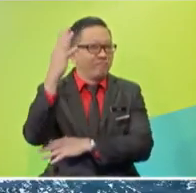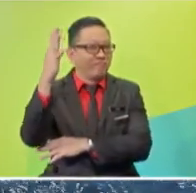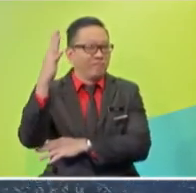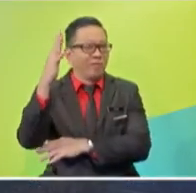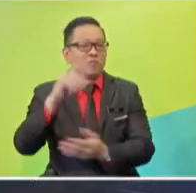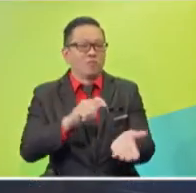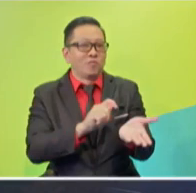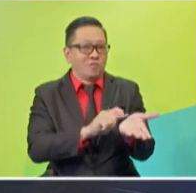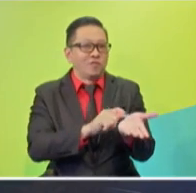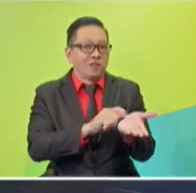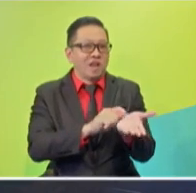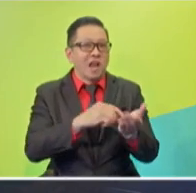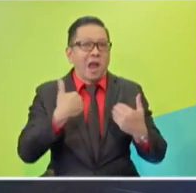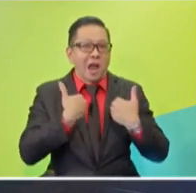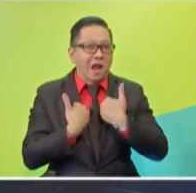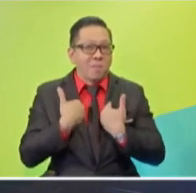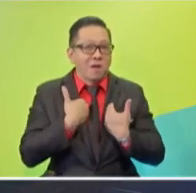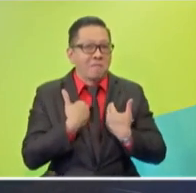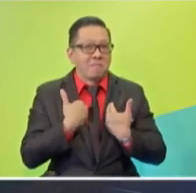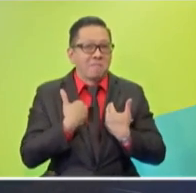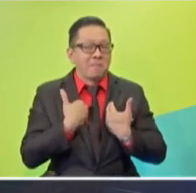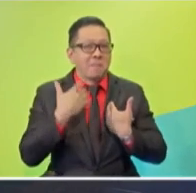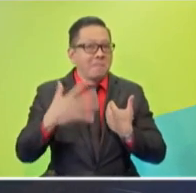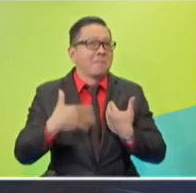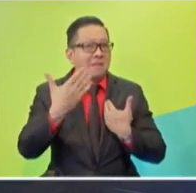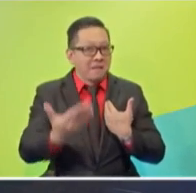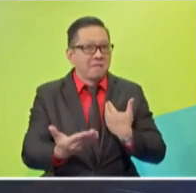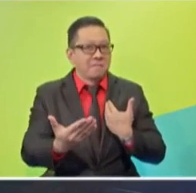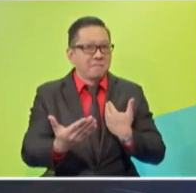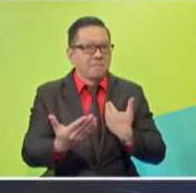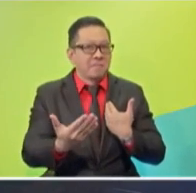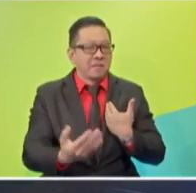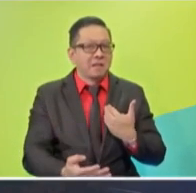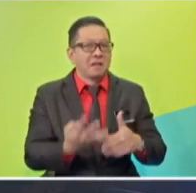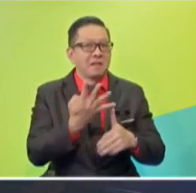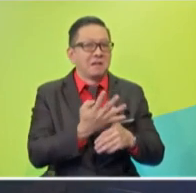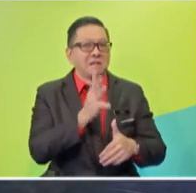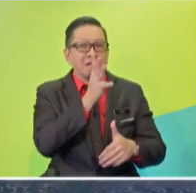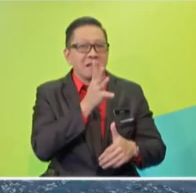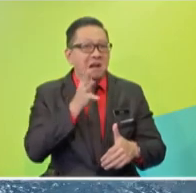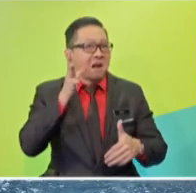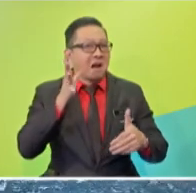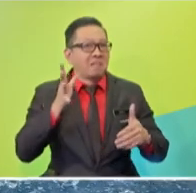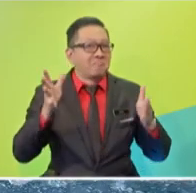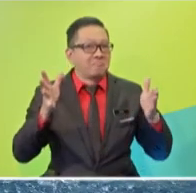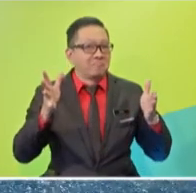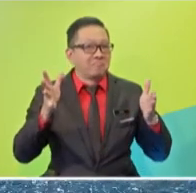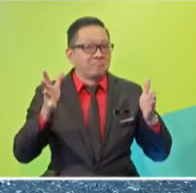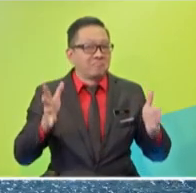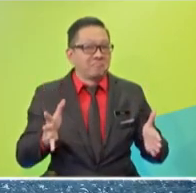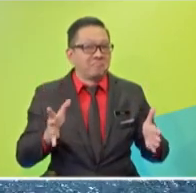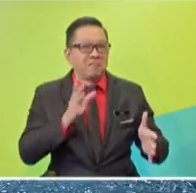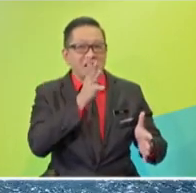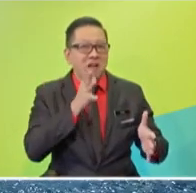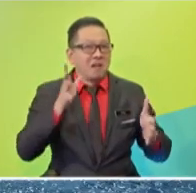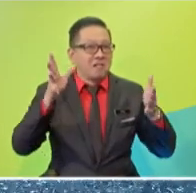animals, all right? Okay. And next up is the gardener. It's not like a common gardener at your school, yeah,